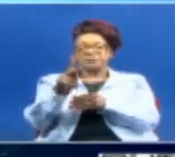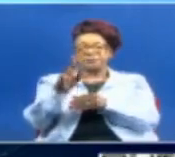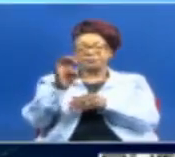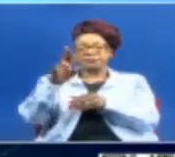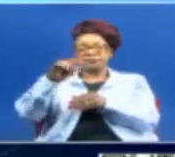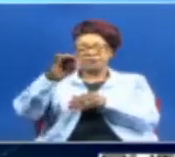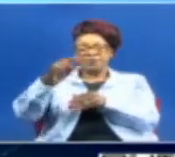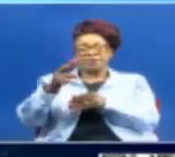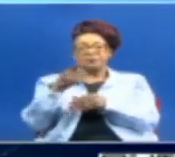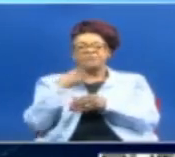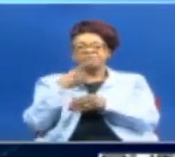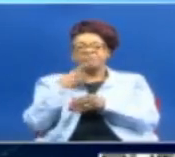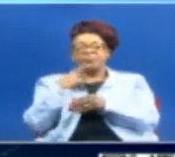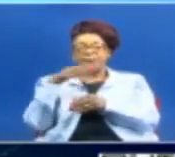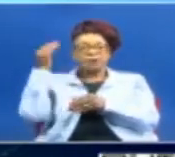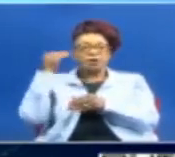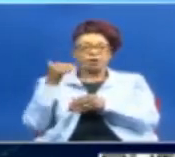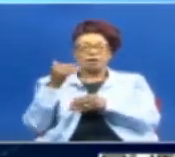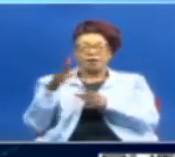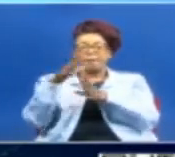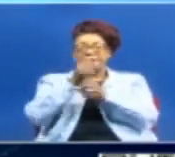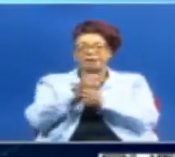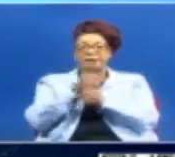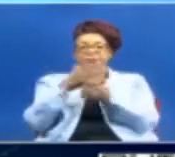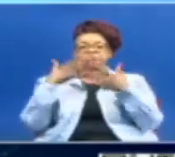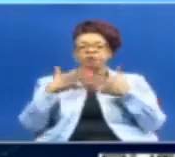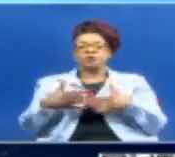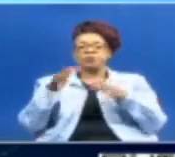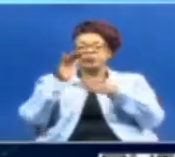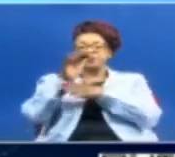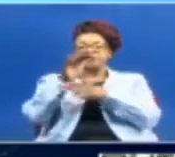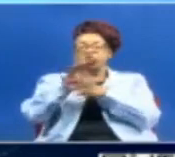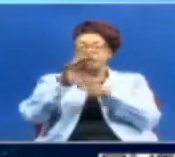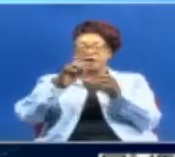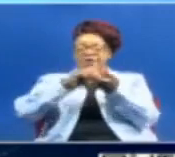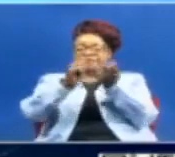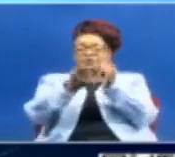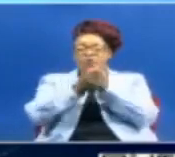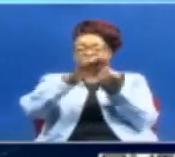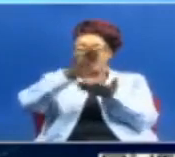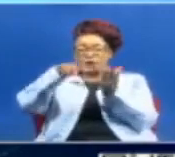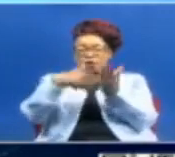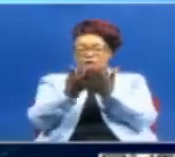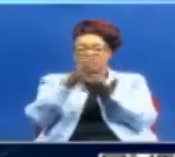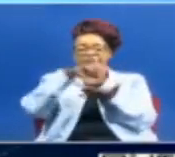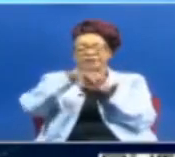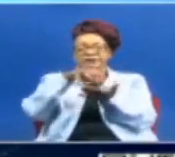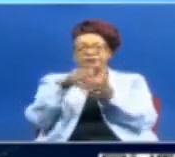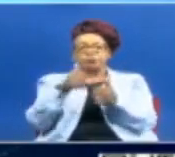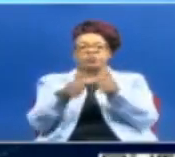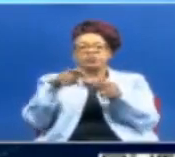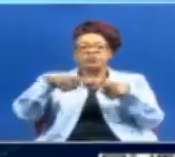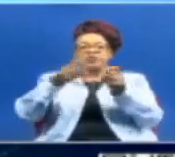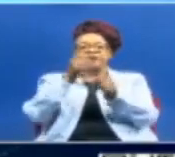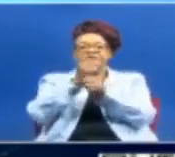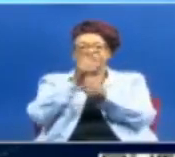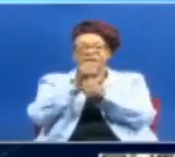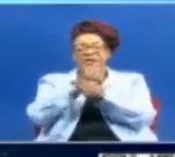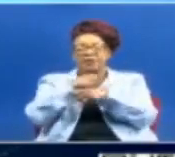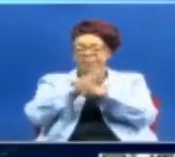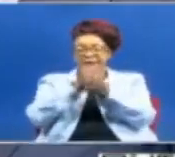who says the lawyer's umbrella body will call for a review of all the cases that Mwenda handled and ensure they are prosecuted